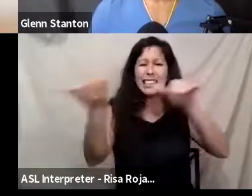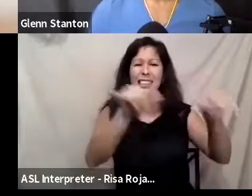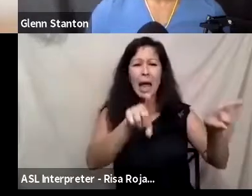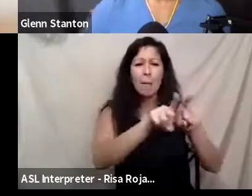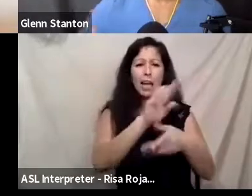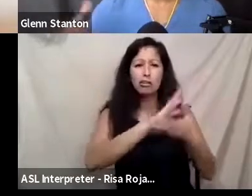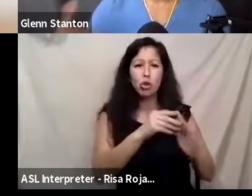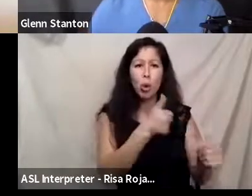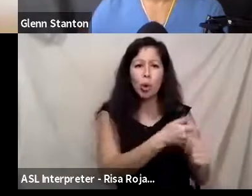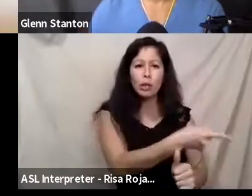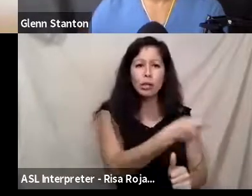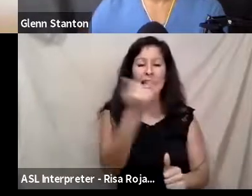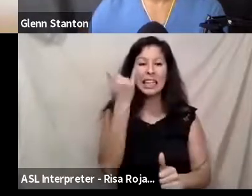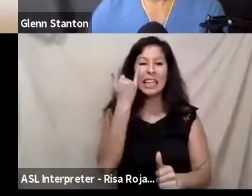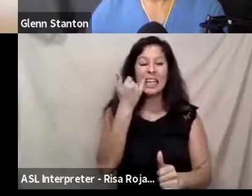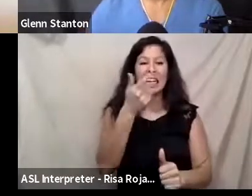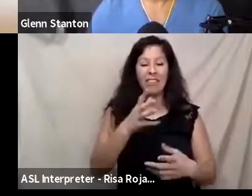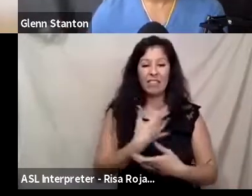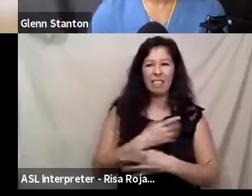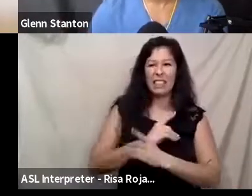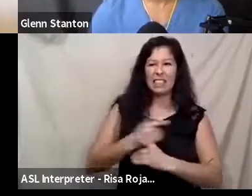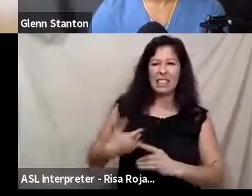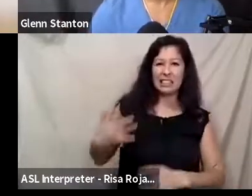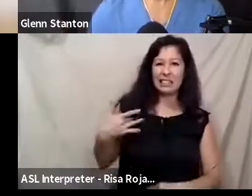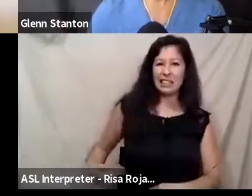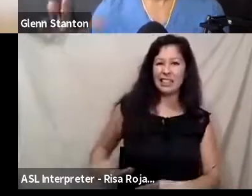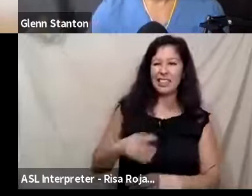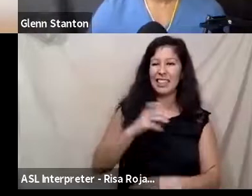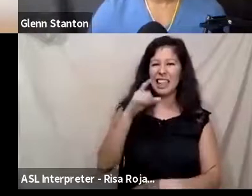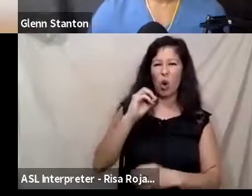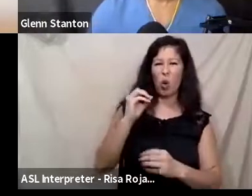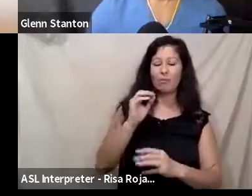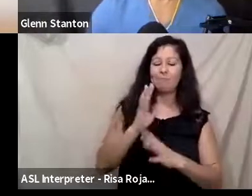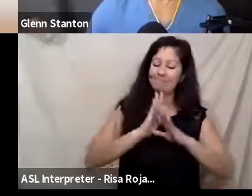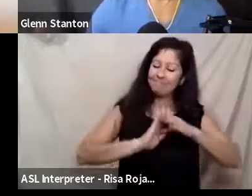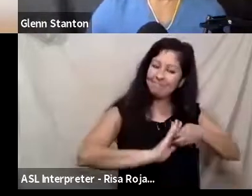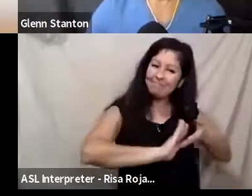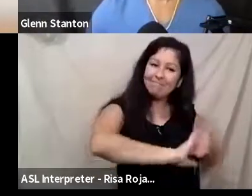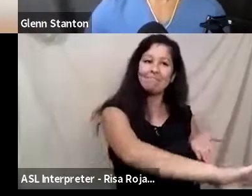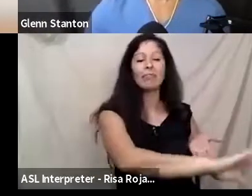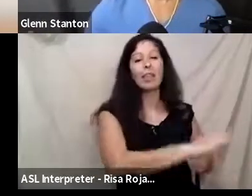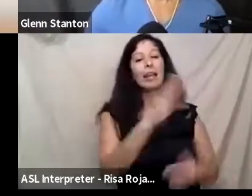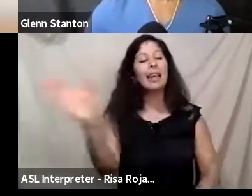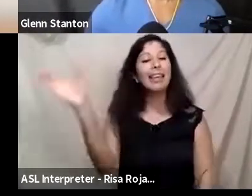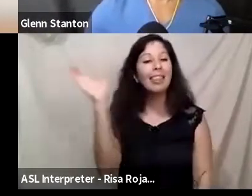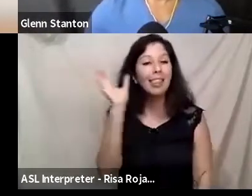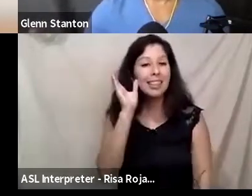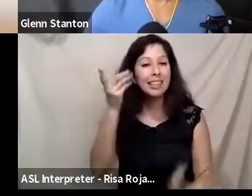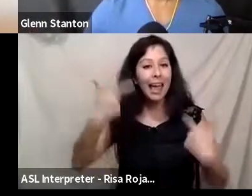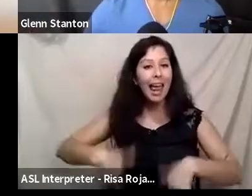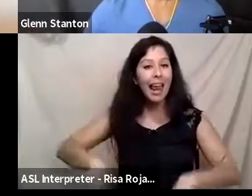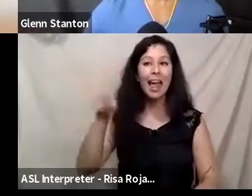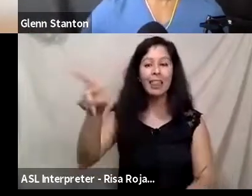so I think if you are able to disarm your defensive mechanisms, to disarm your ego, and just listen, and just allow an individual to